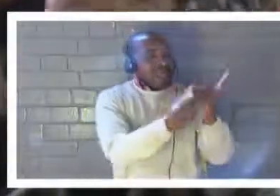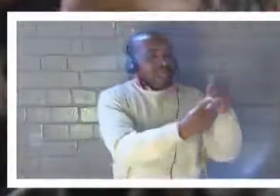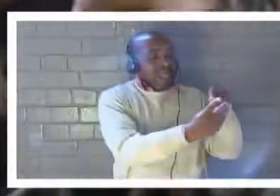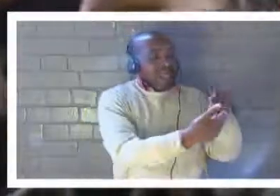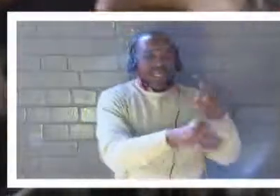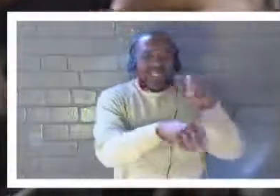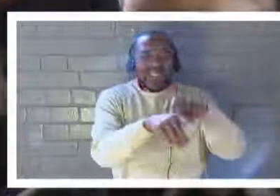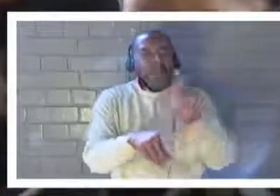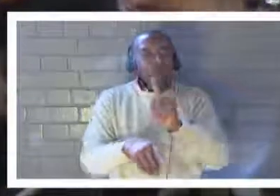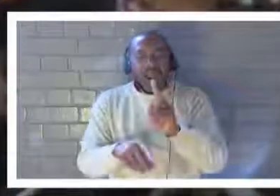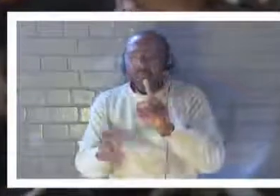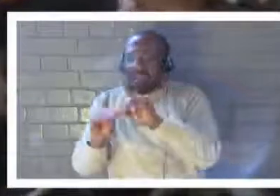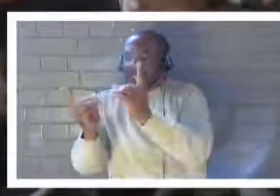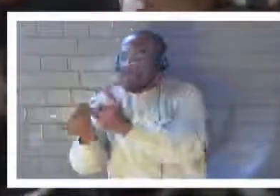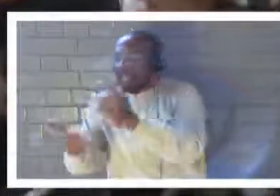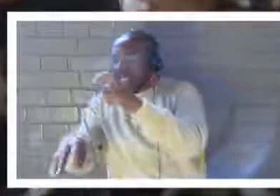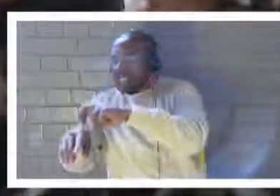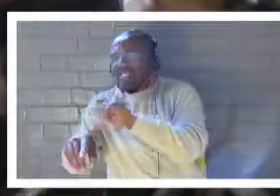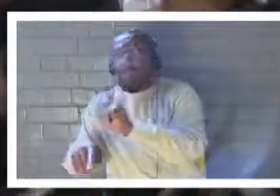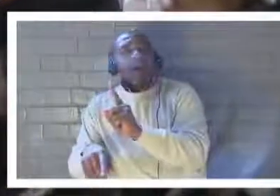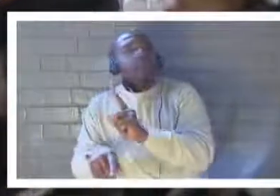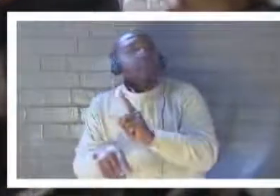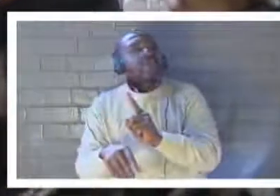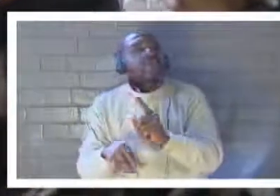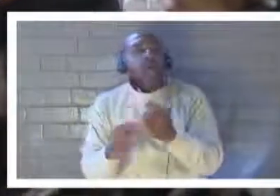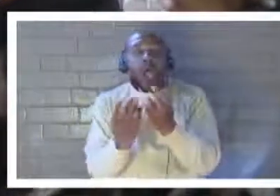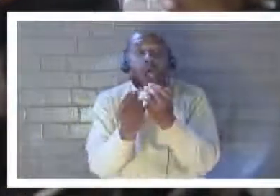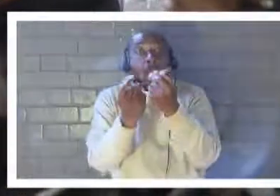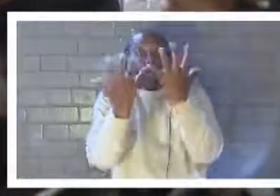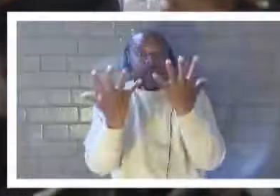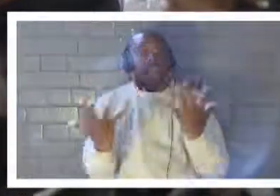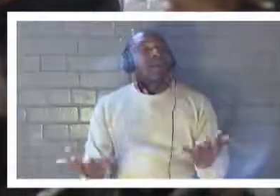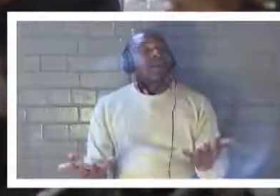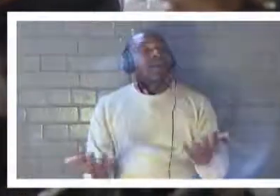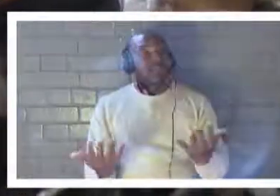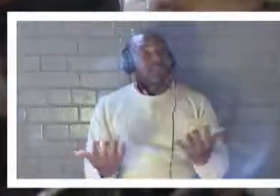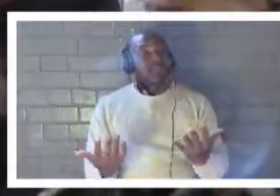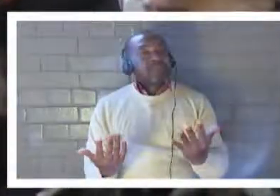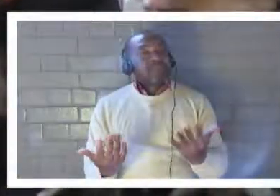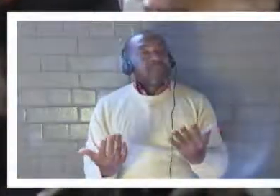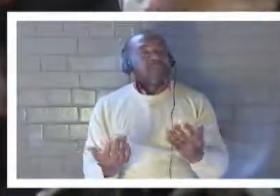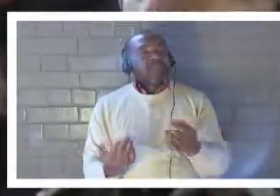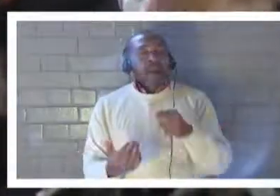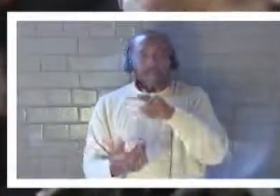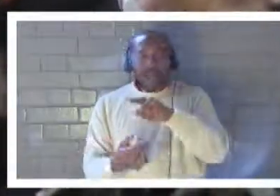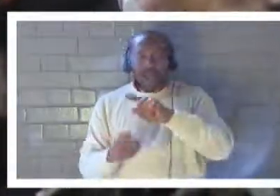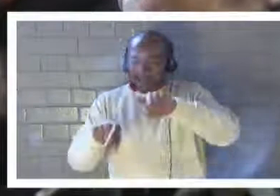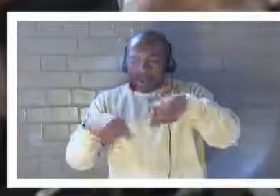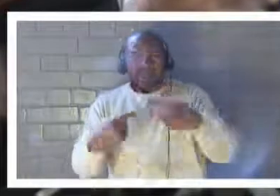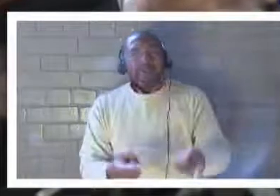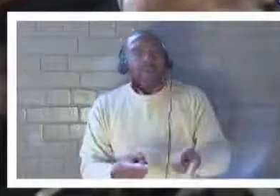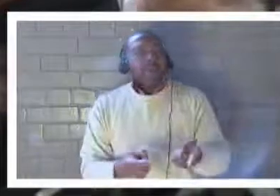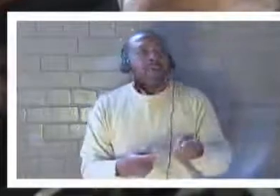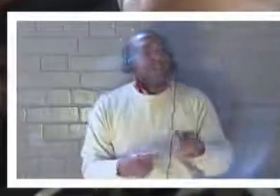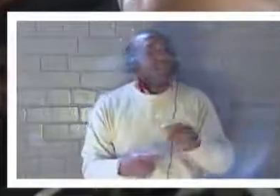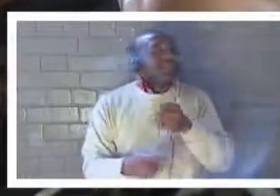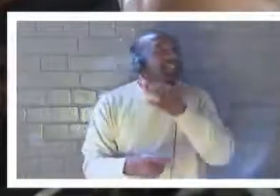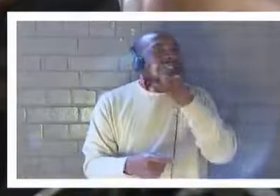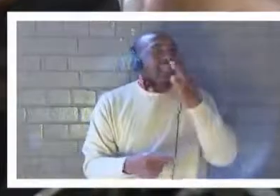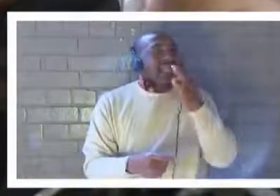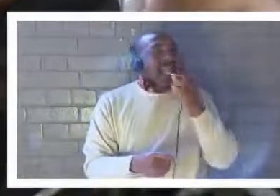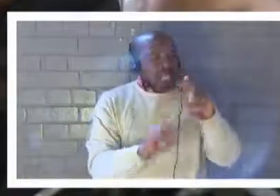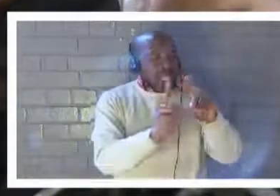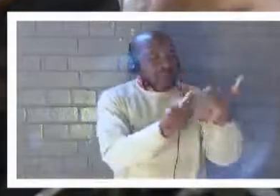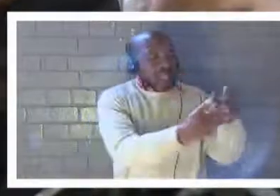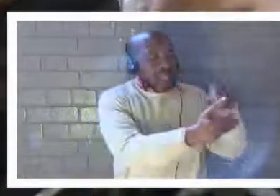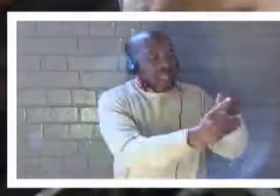besides without looking into the actual needs of an institution. And the other